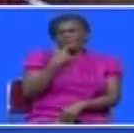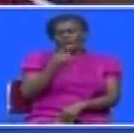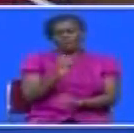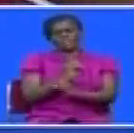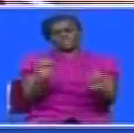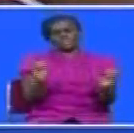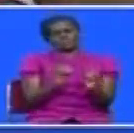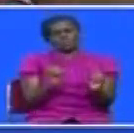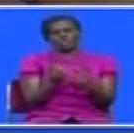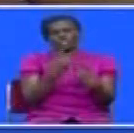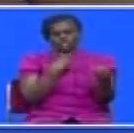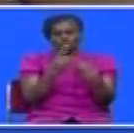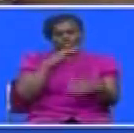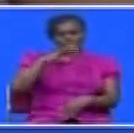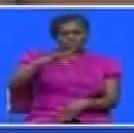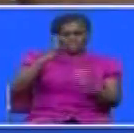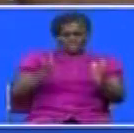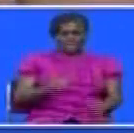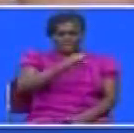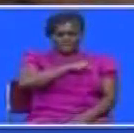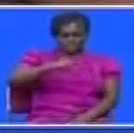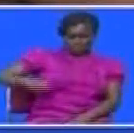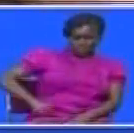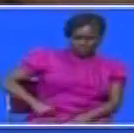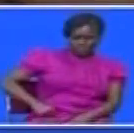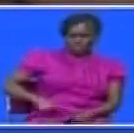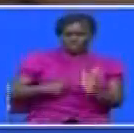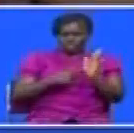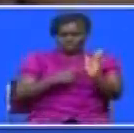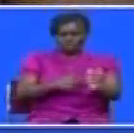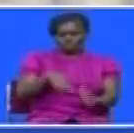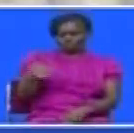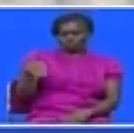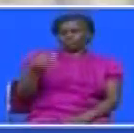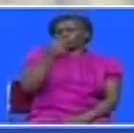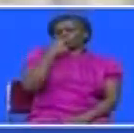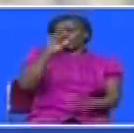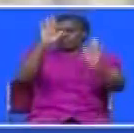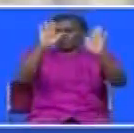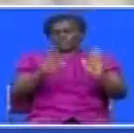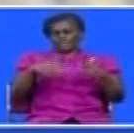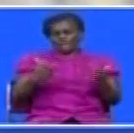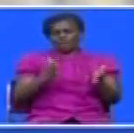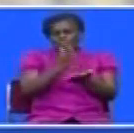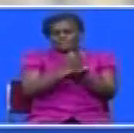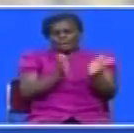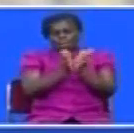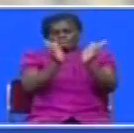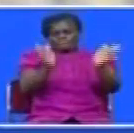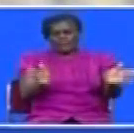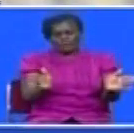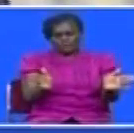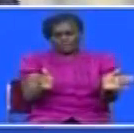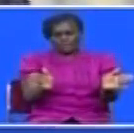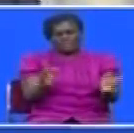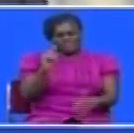against it. Speaker of the Senate, Ekwe Ethuro, expressed how significant vaccination is. Some public discourse